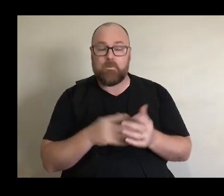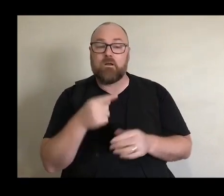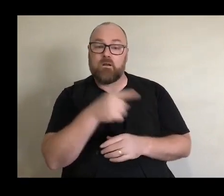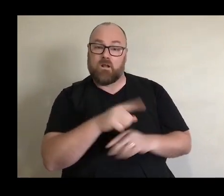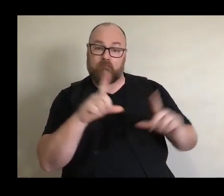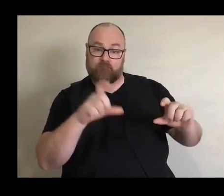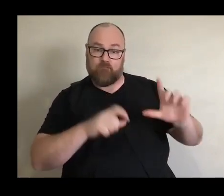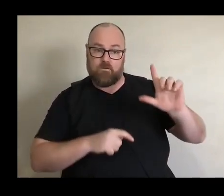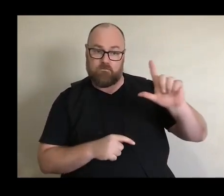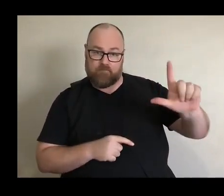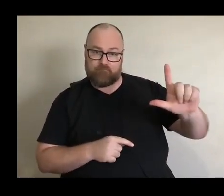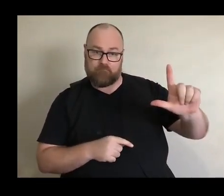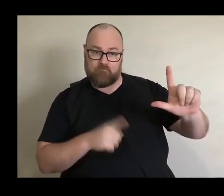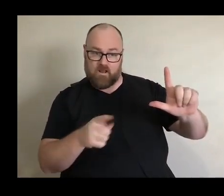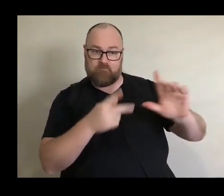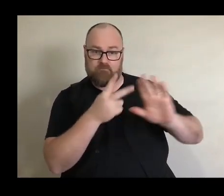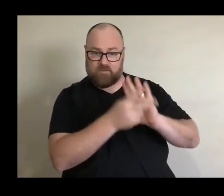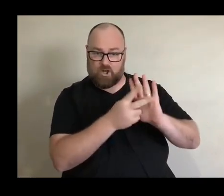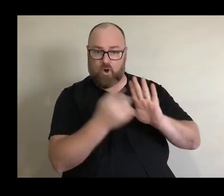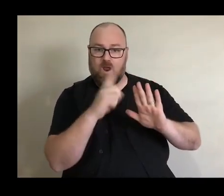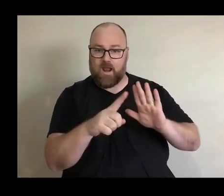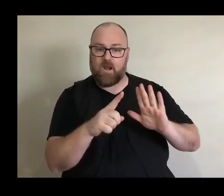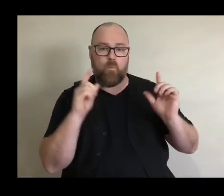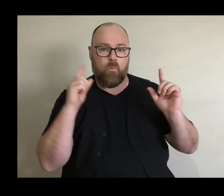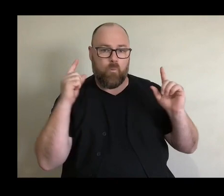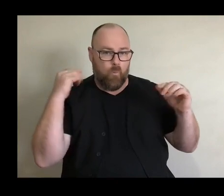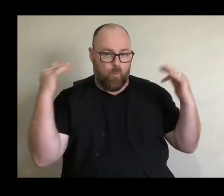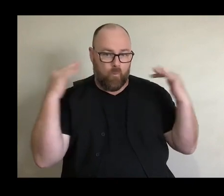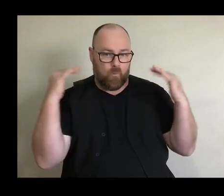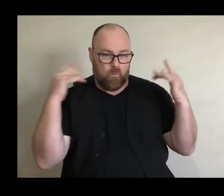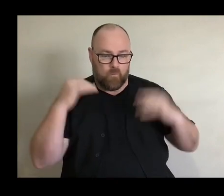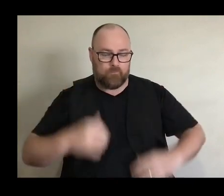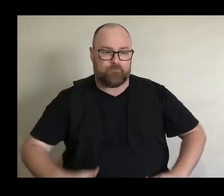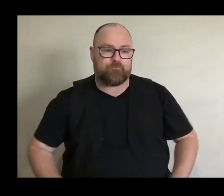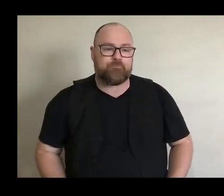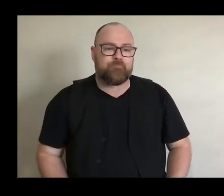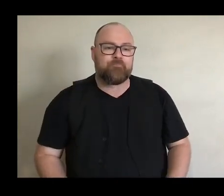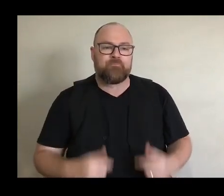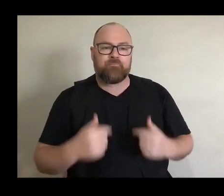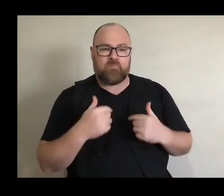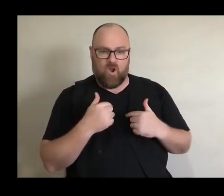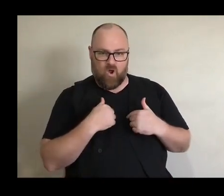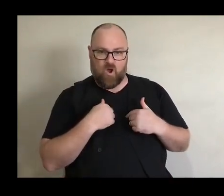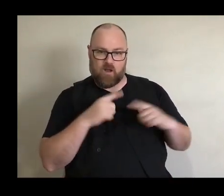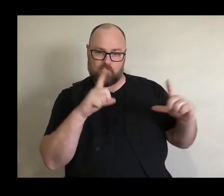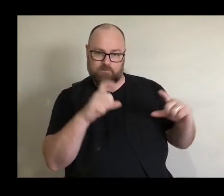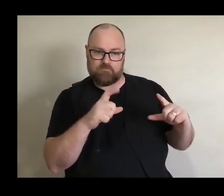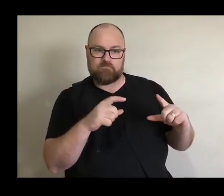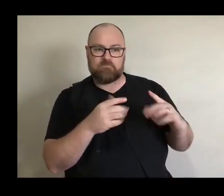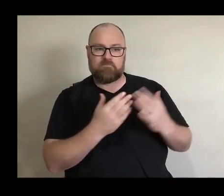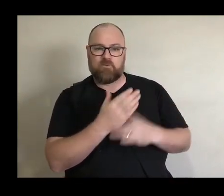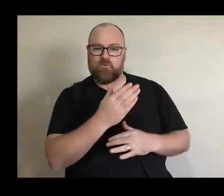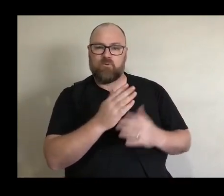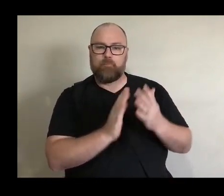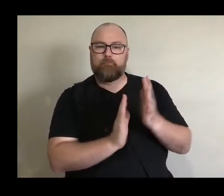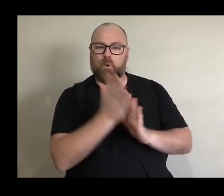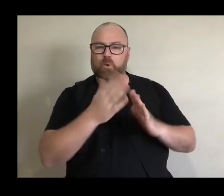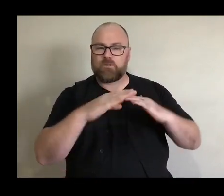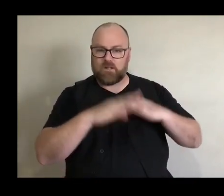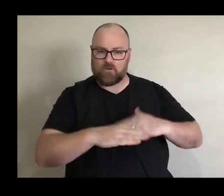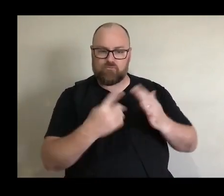side a video and an audio recording that I had taken on burnt country, just around near